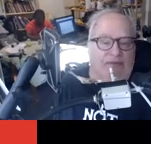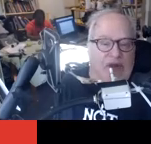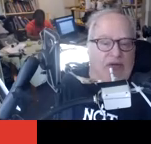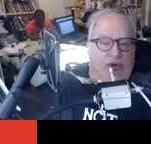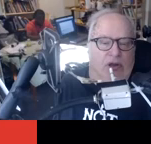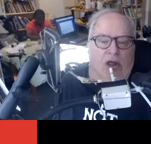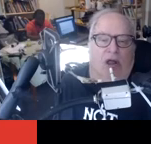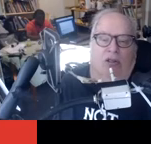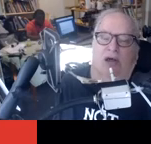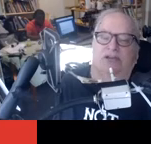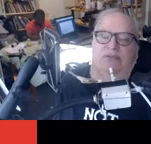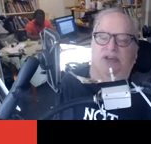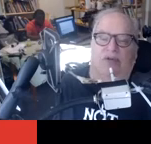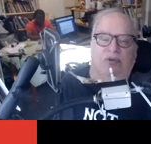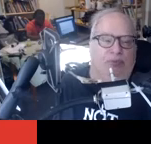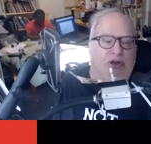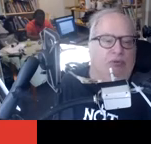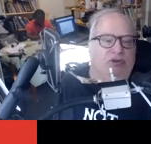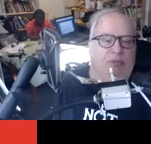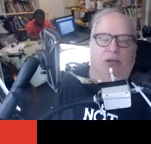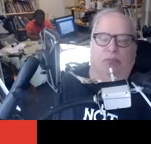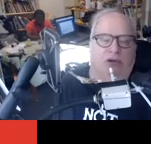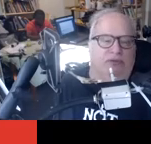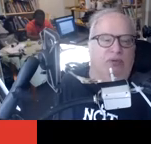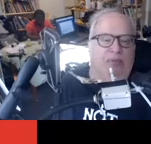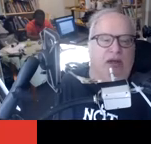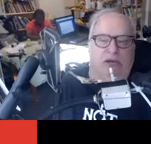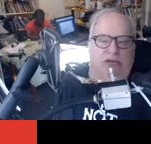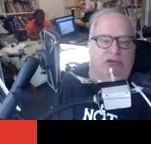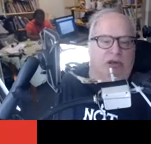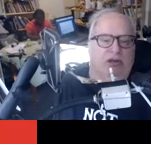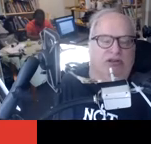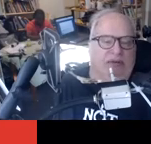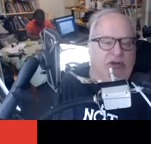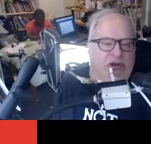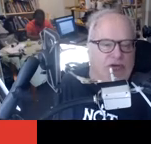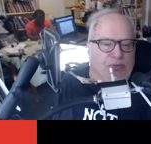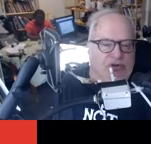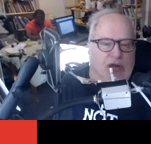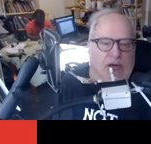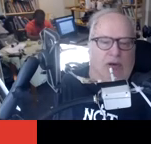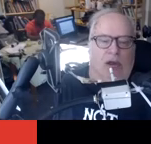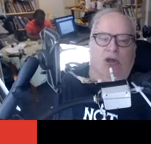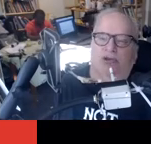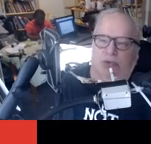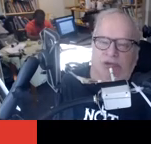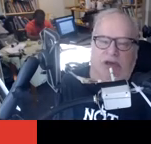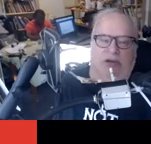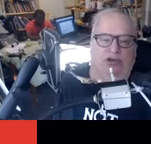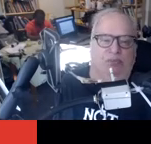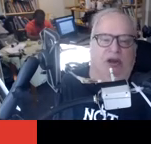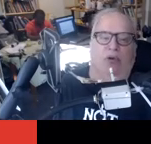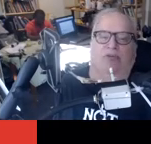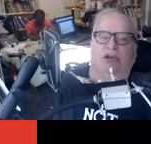my favorite, loss of self and peer respect because of dependence, 72%,